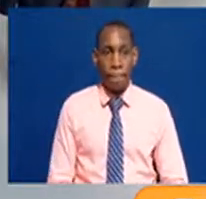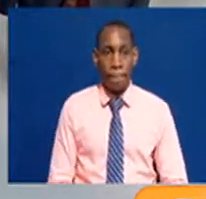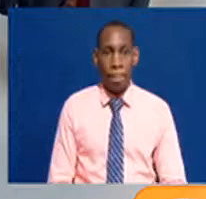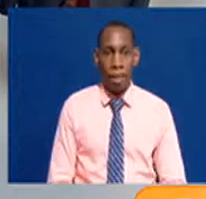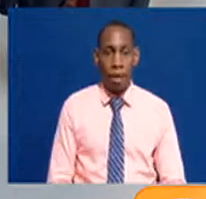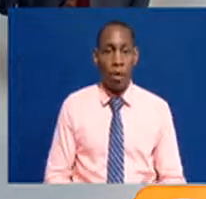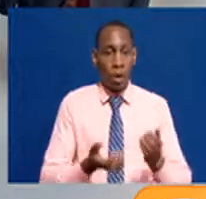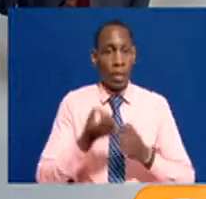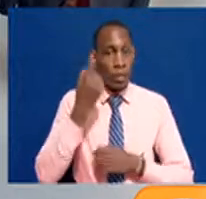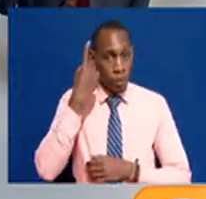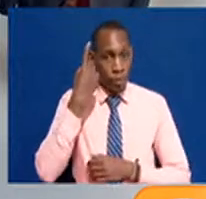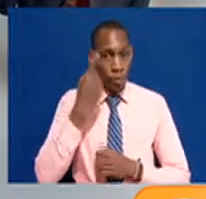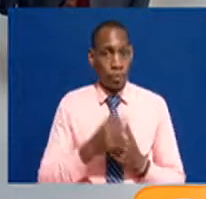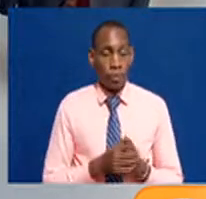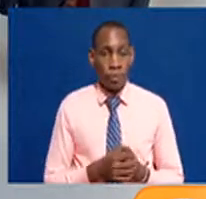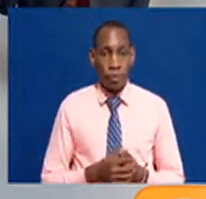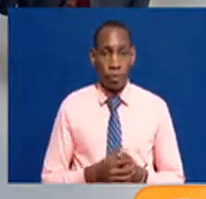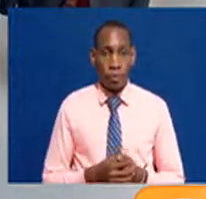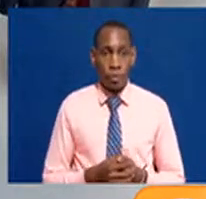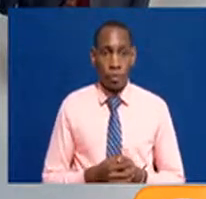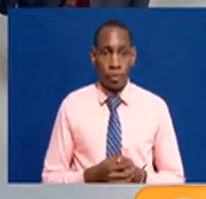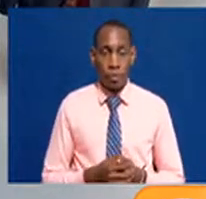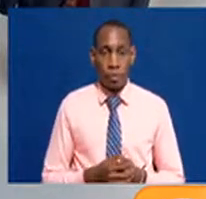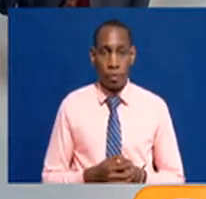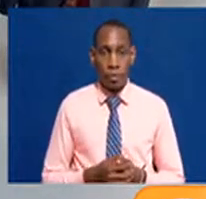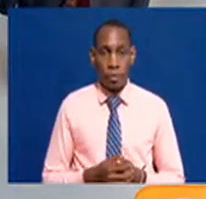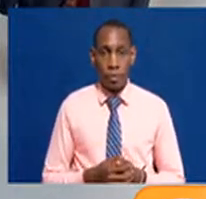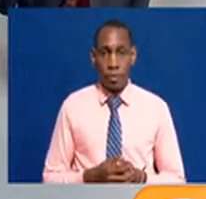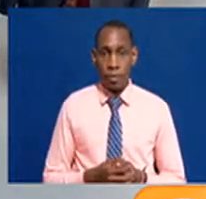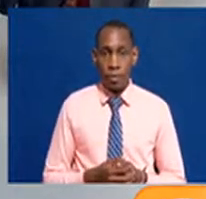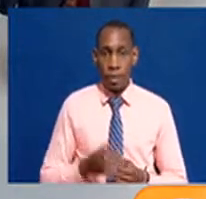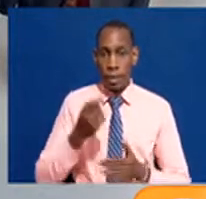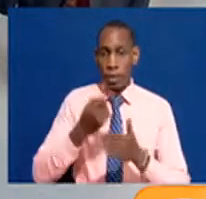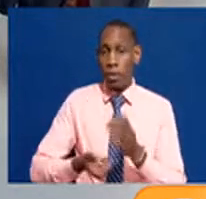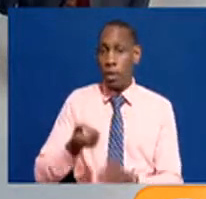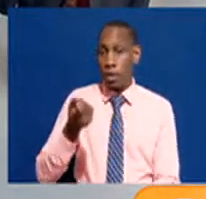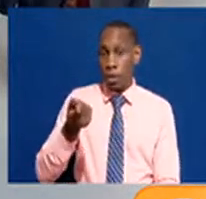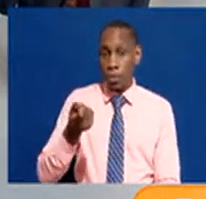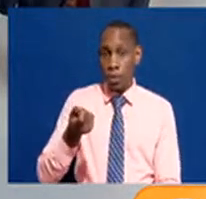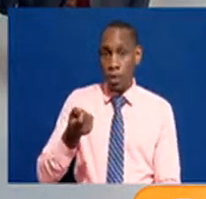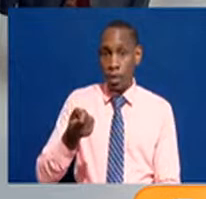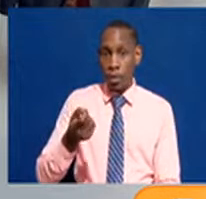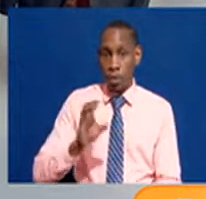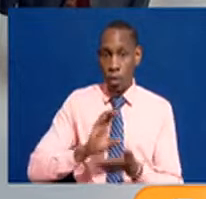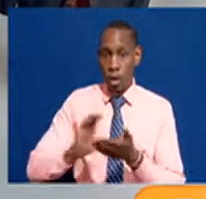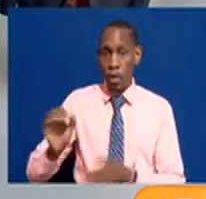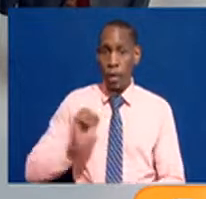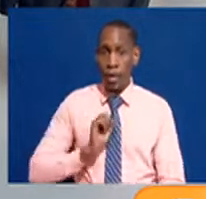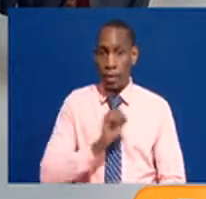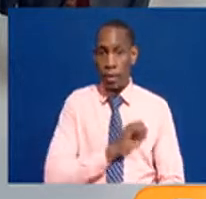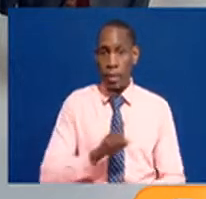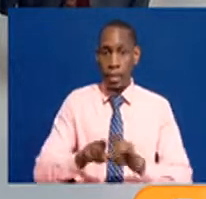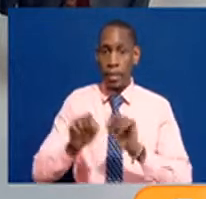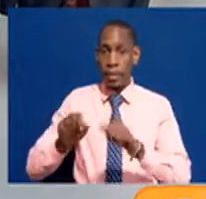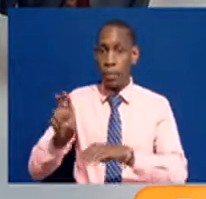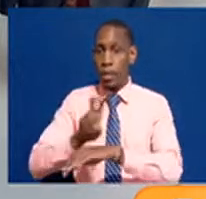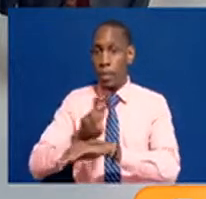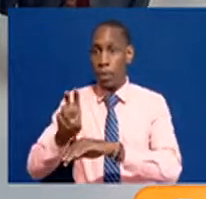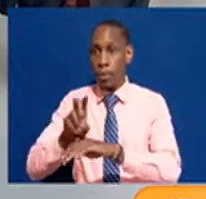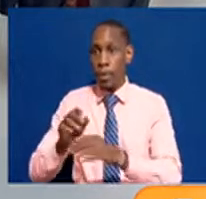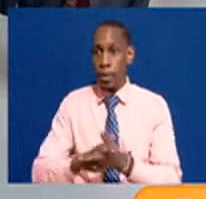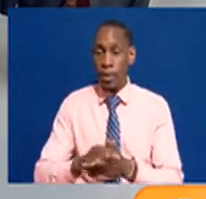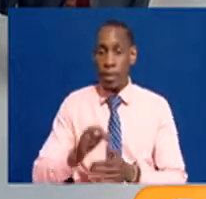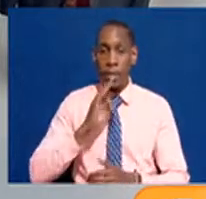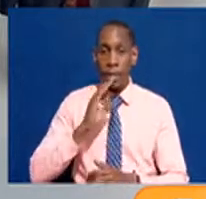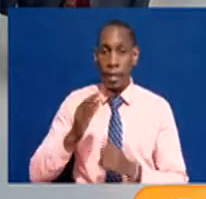They need to understand. They look that it's very minimal. Yeah. It's very minimal cost to give to the Senate so that they can oversight the